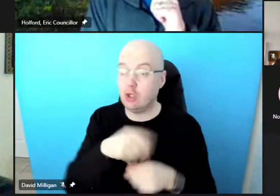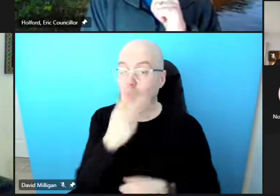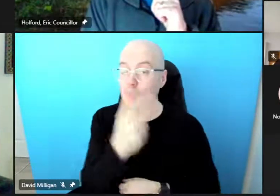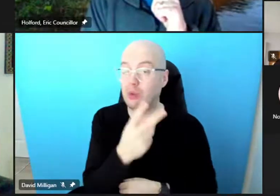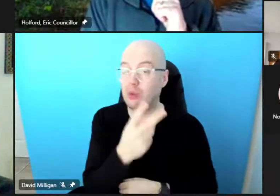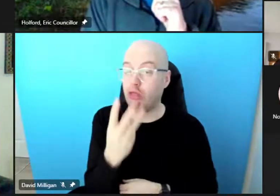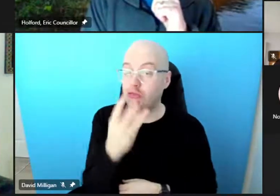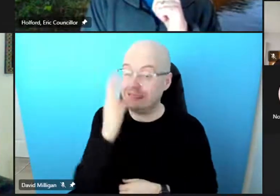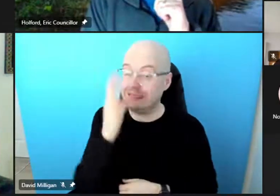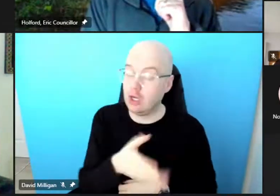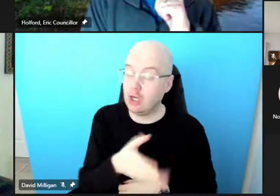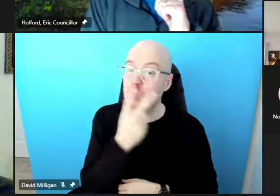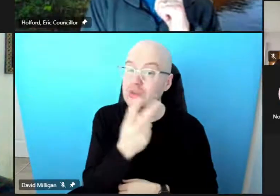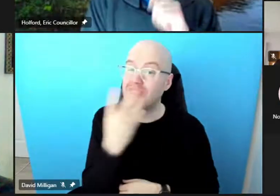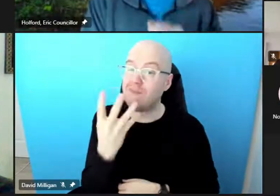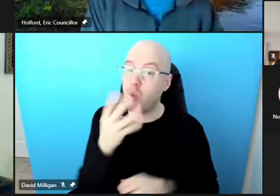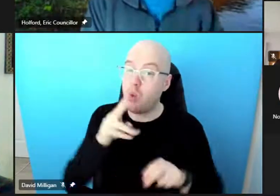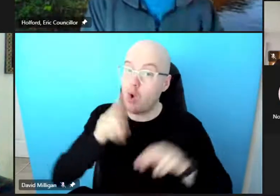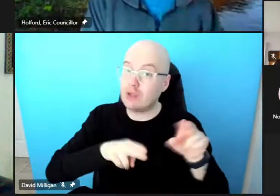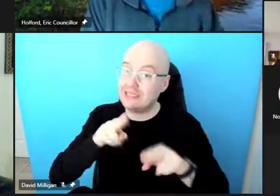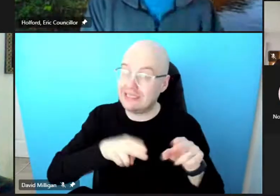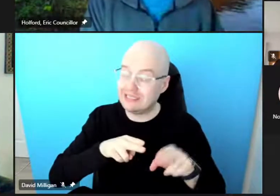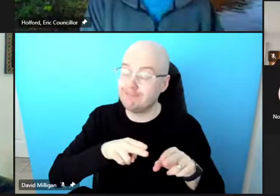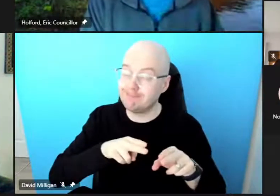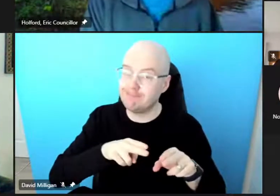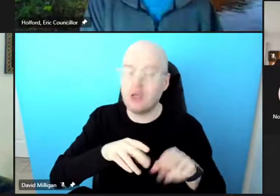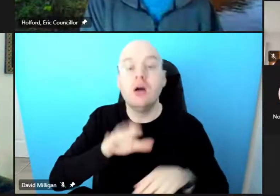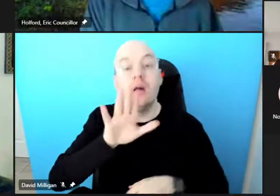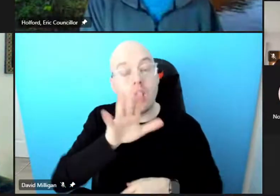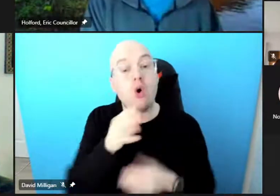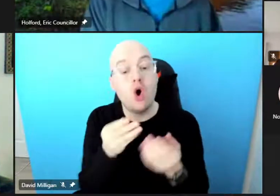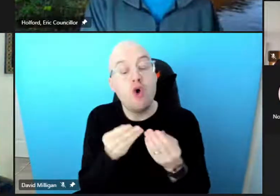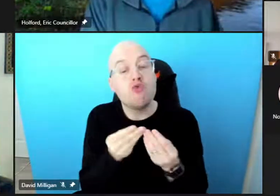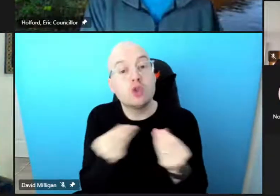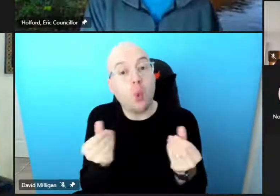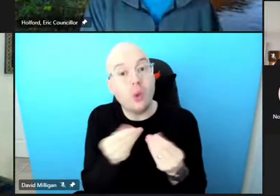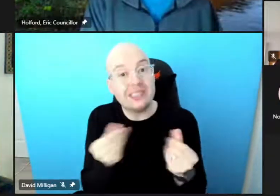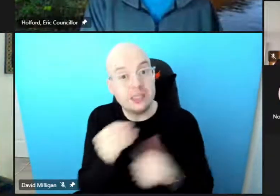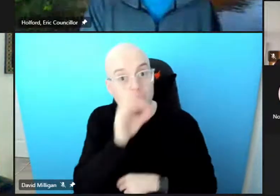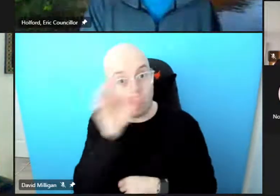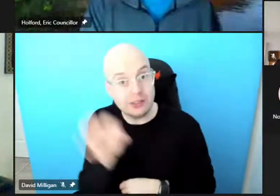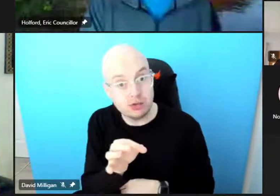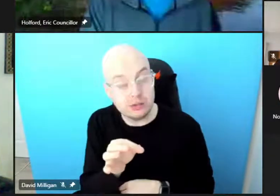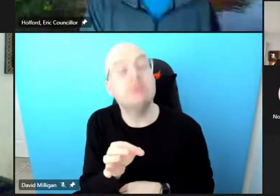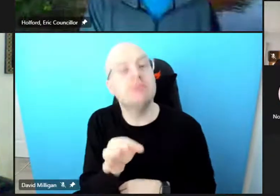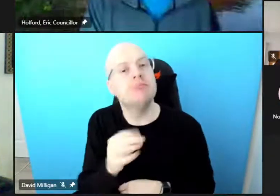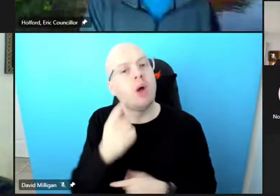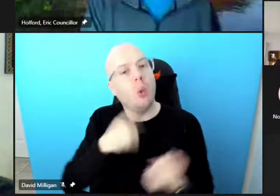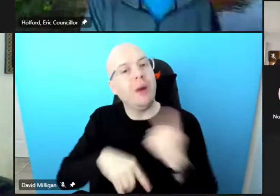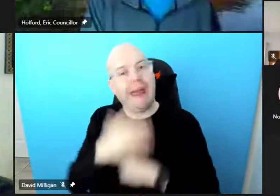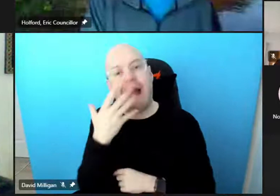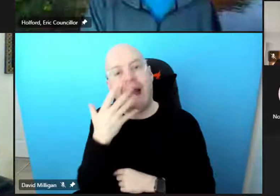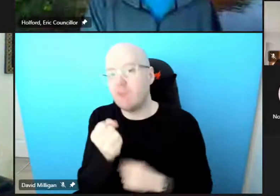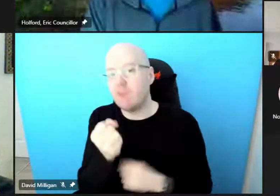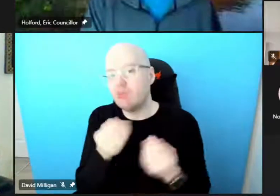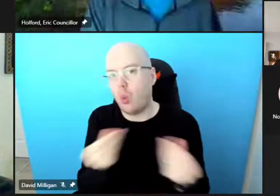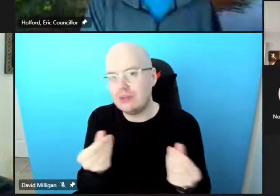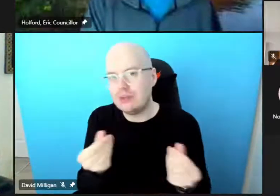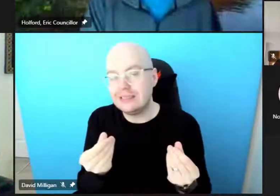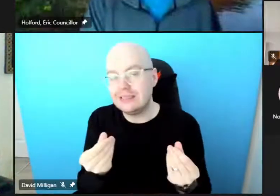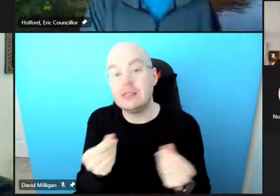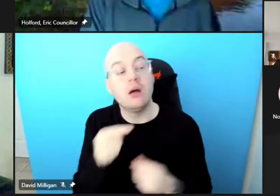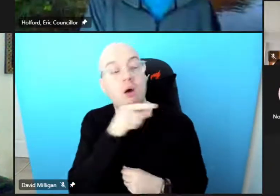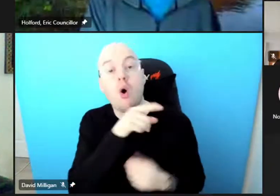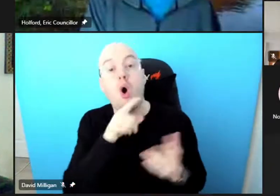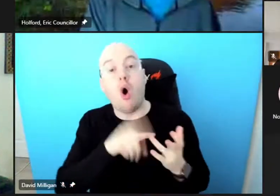We do have the resources. We're given the opportunity through Oracle Fusion to backfill the time that we're going to commit